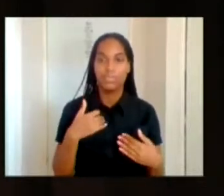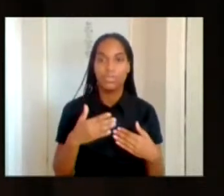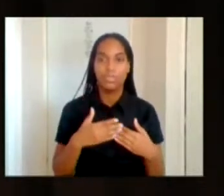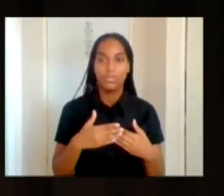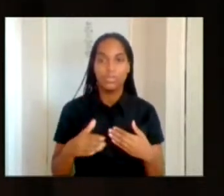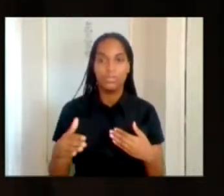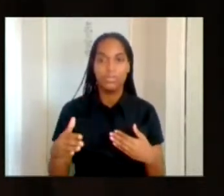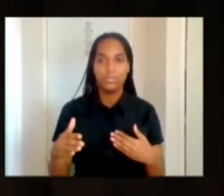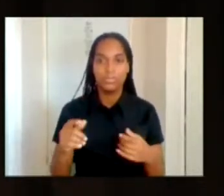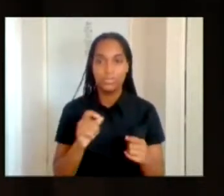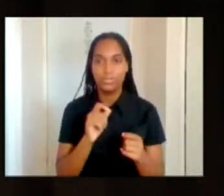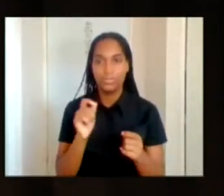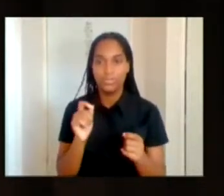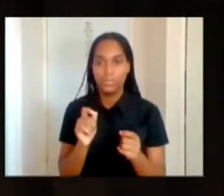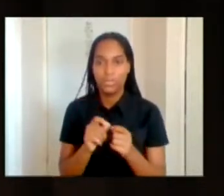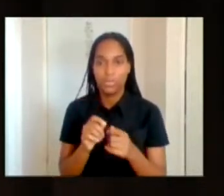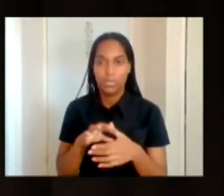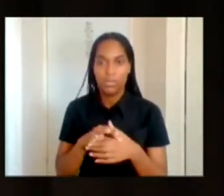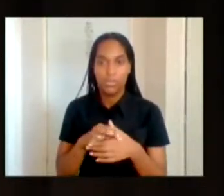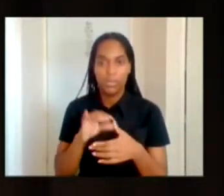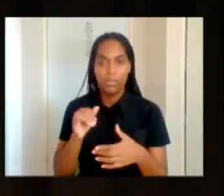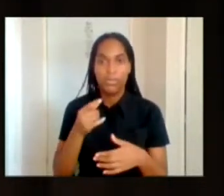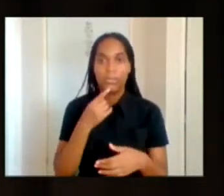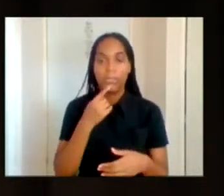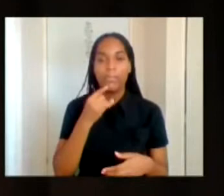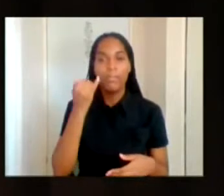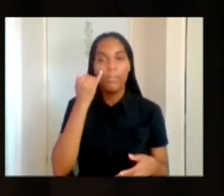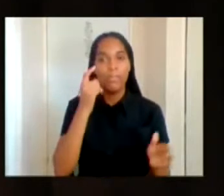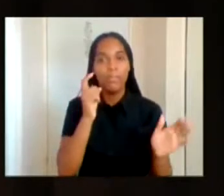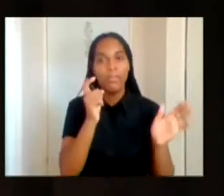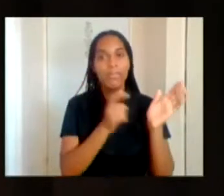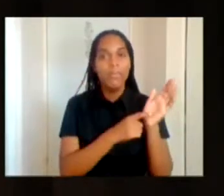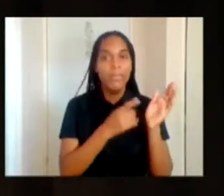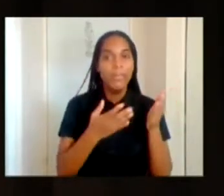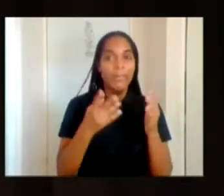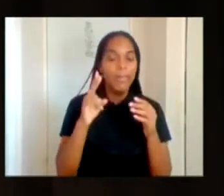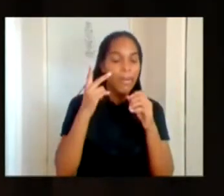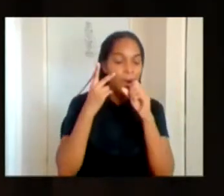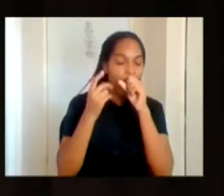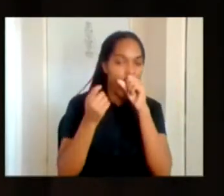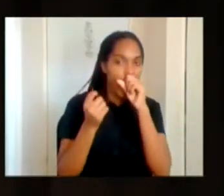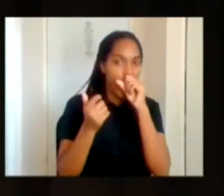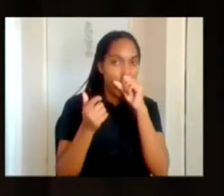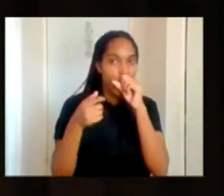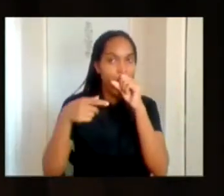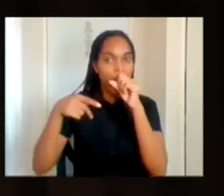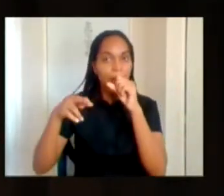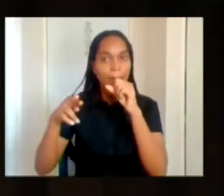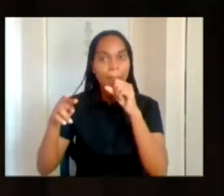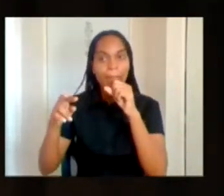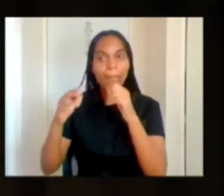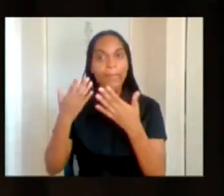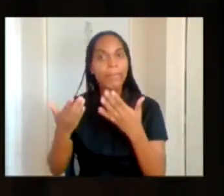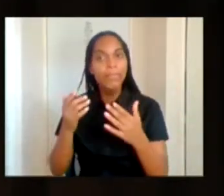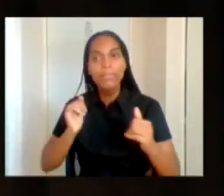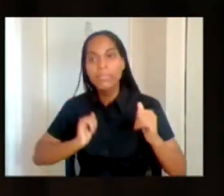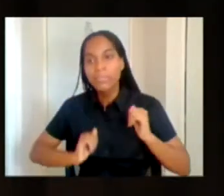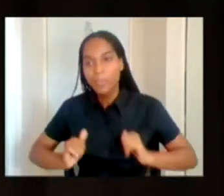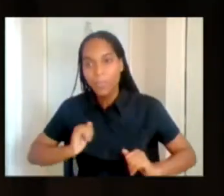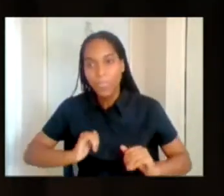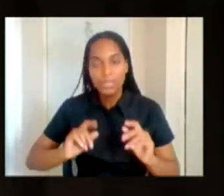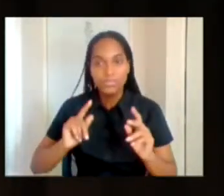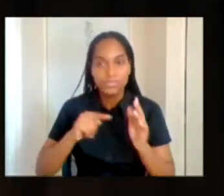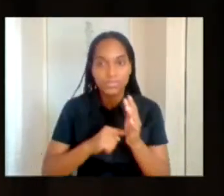particular episodic content that you're saying, if you click this link, you might see a little bit of preview. I'm sure there are the drama shows that